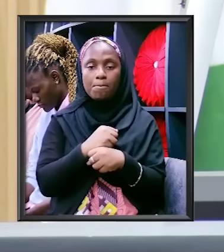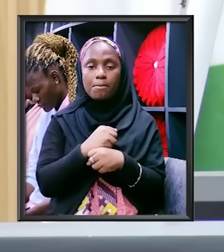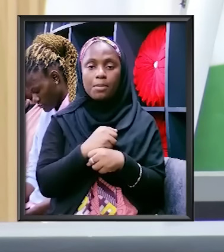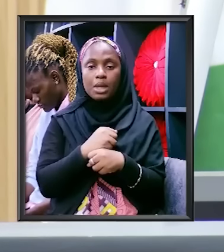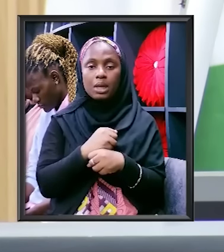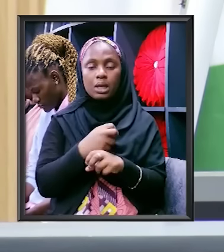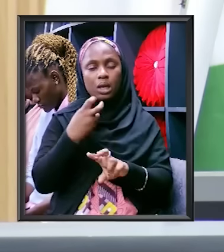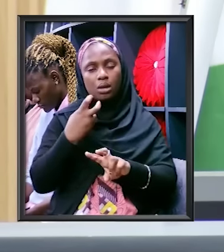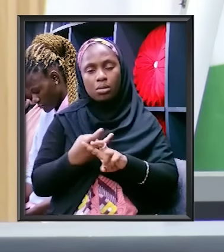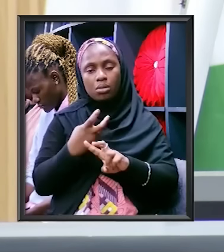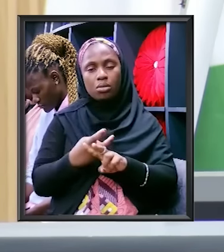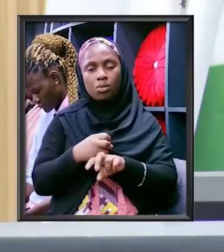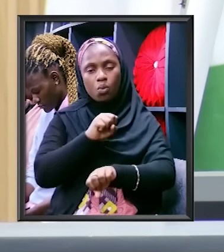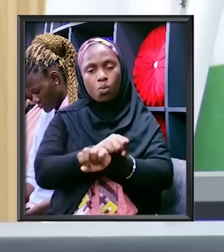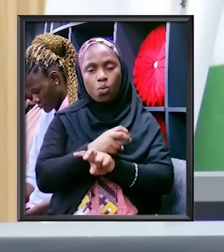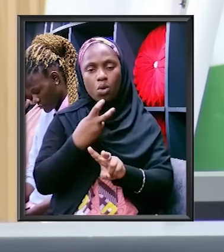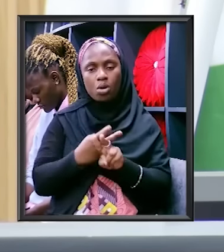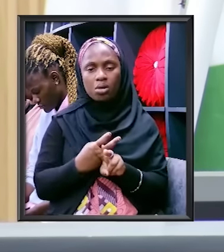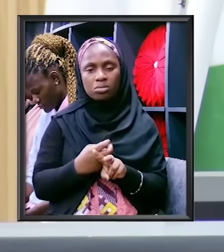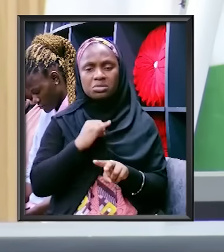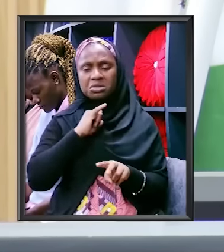education system, now they work.